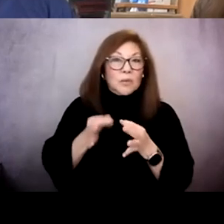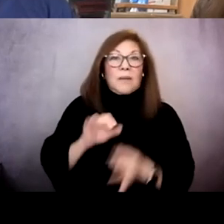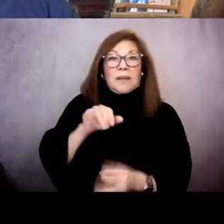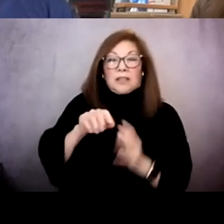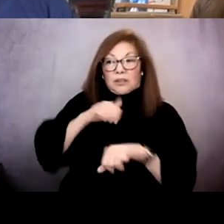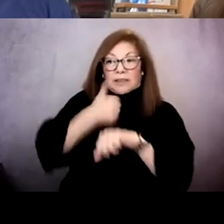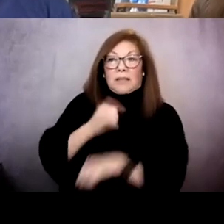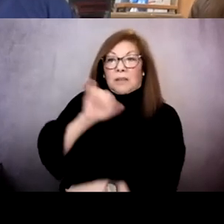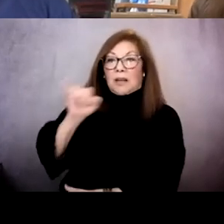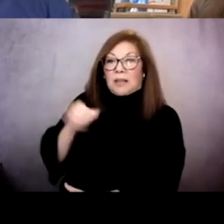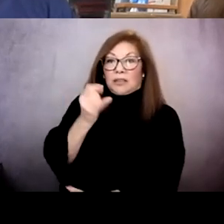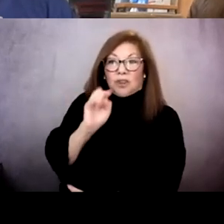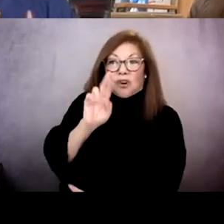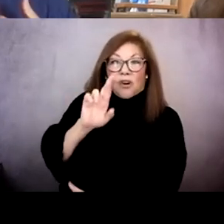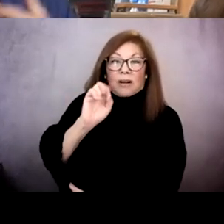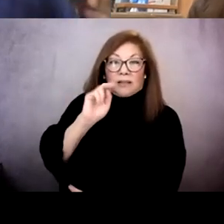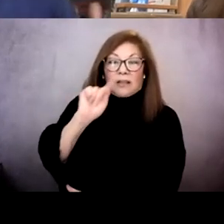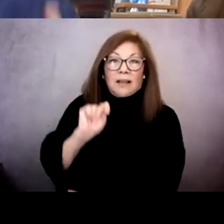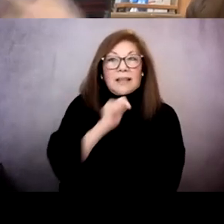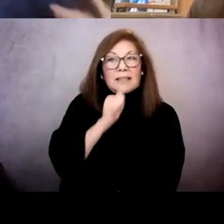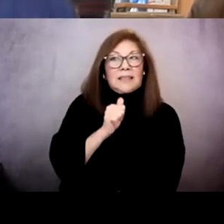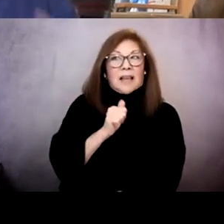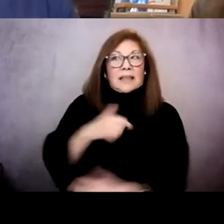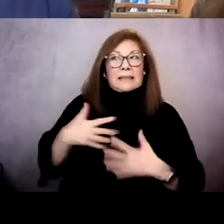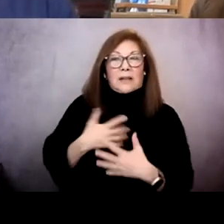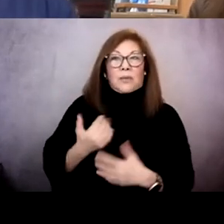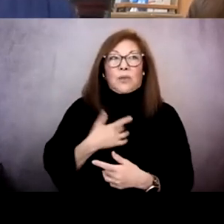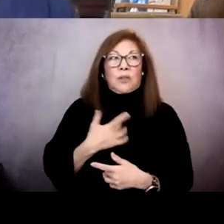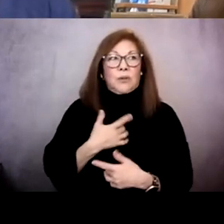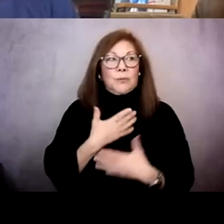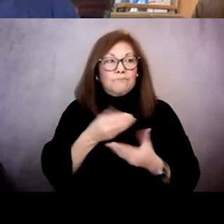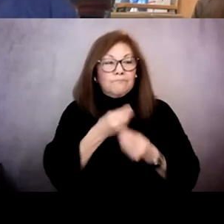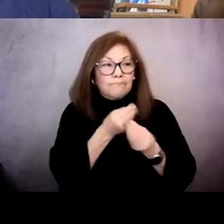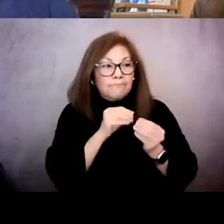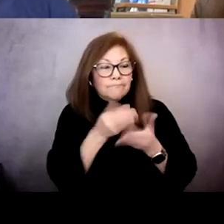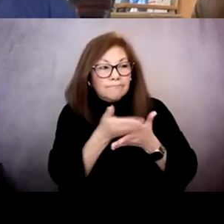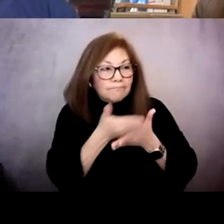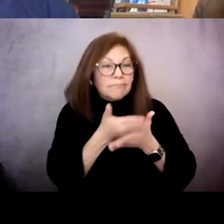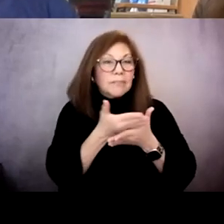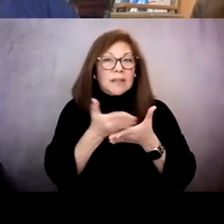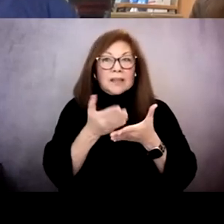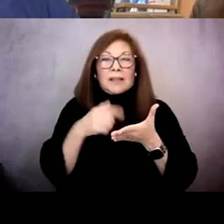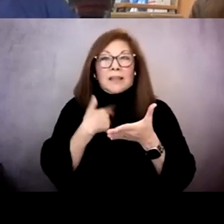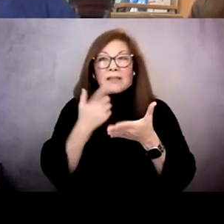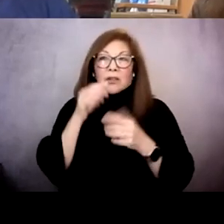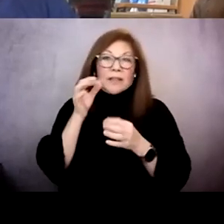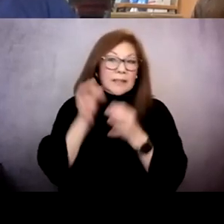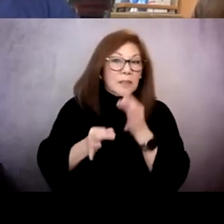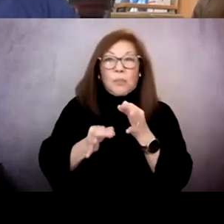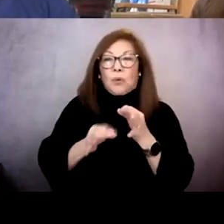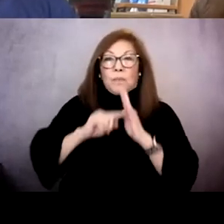it like is less daunting when you explicate like, well, these are the kind of the very simple origins, but it does